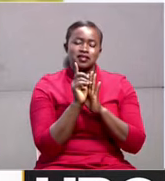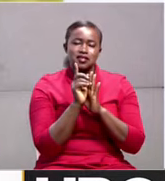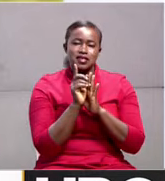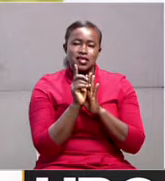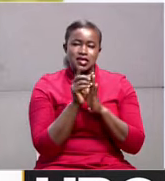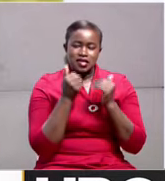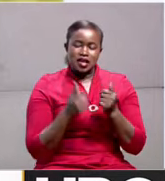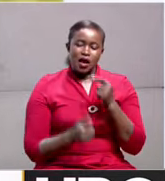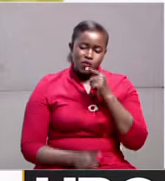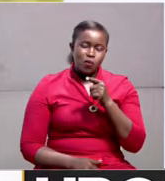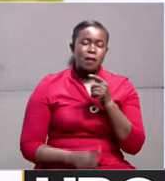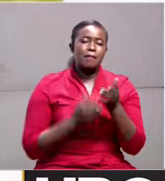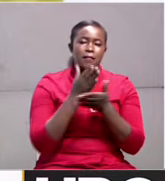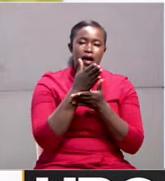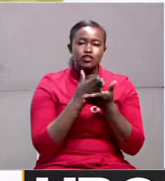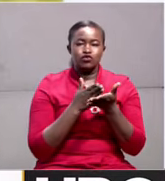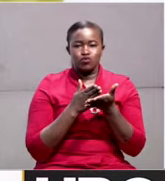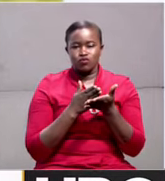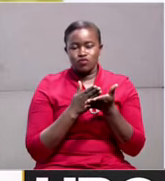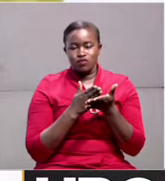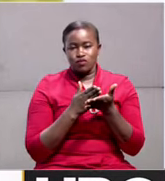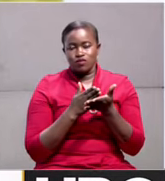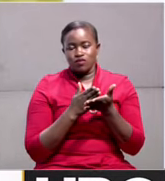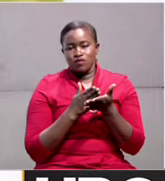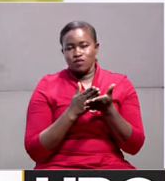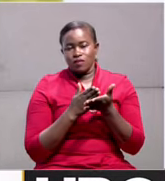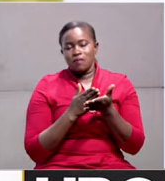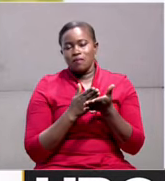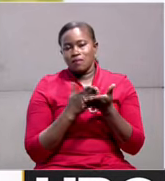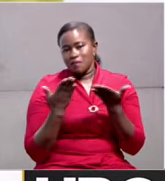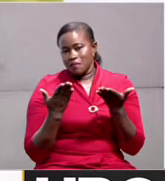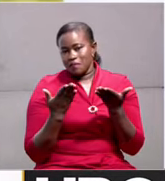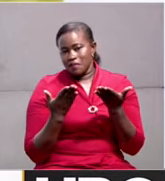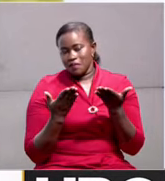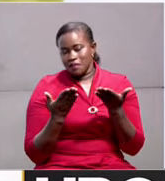These are now partial, but to go